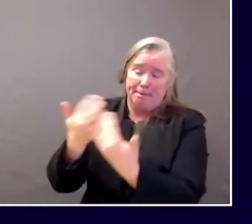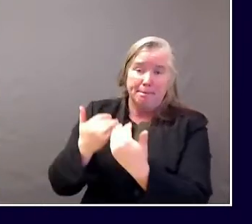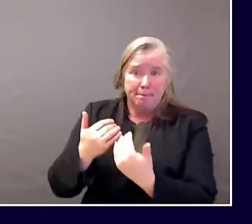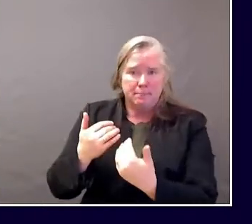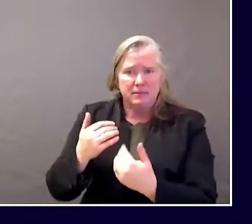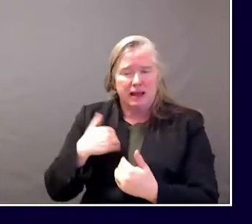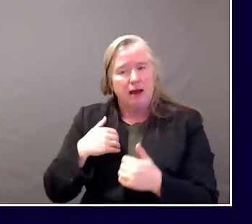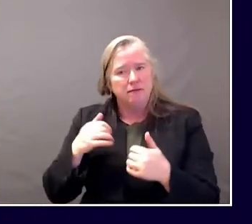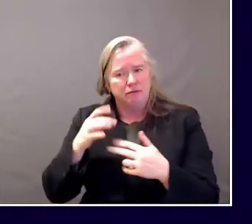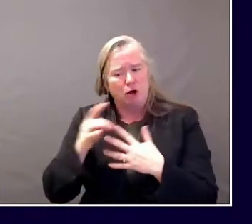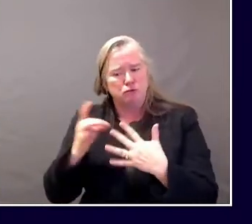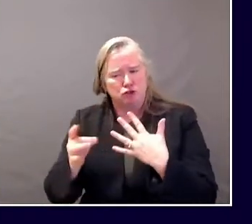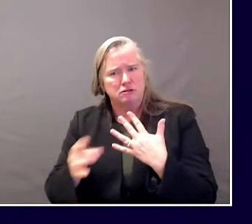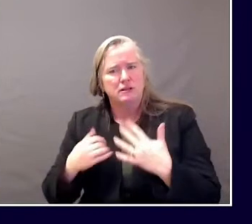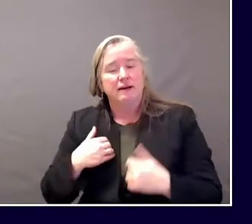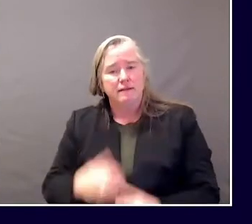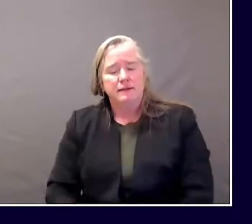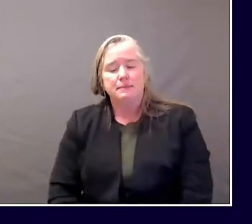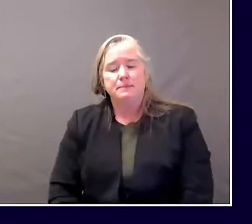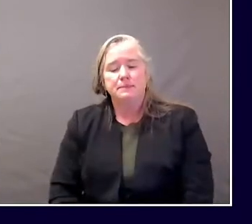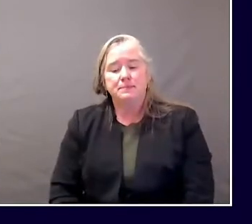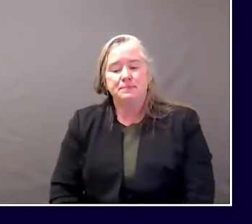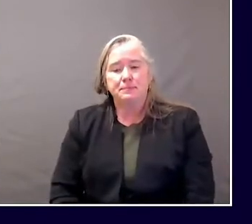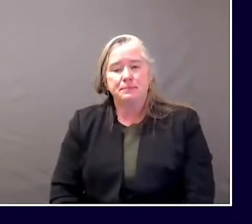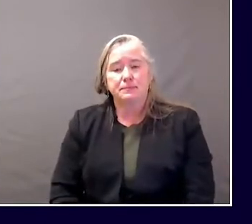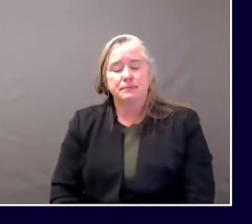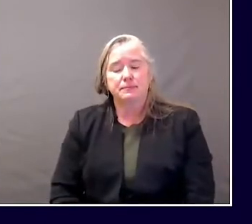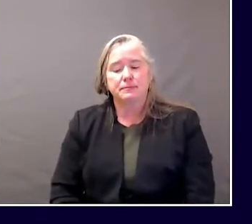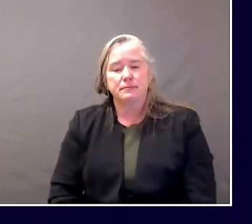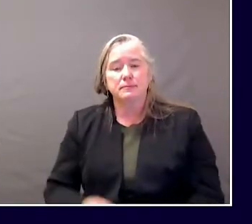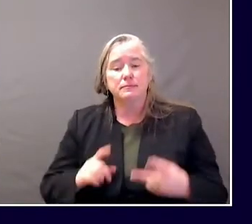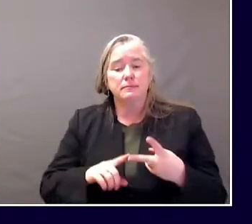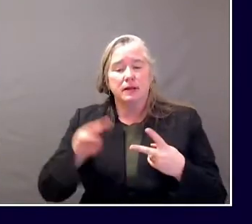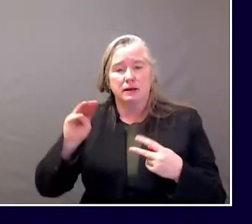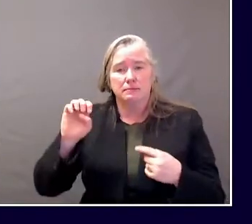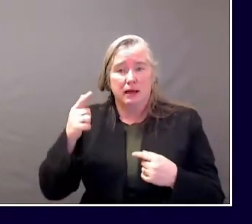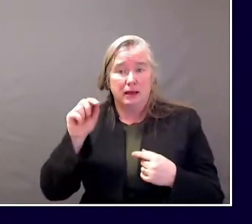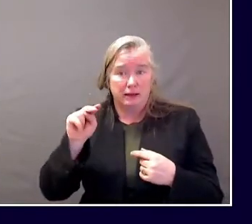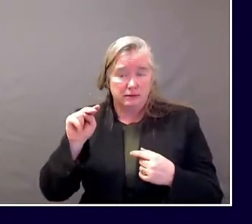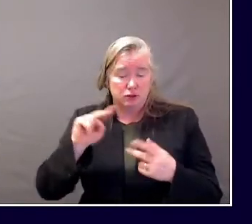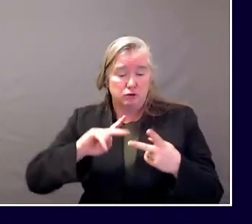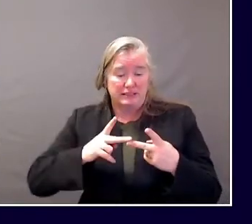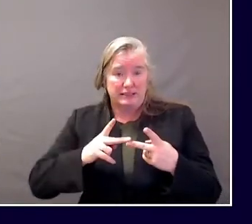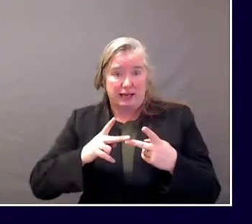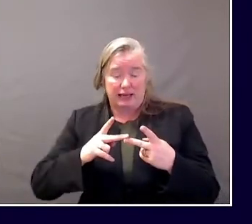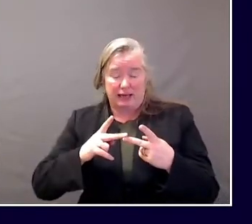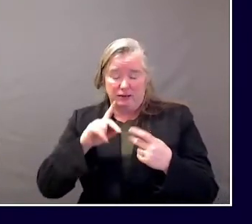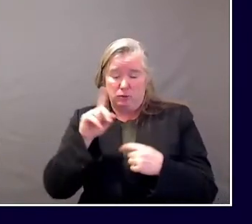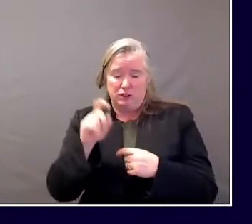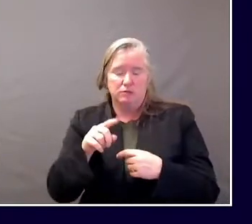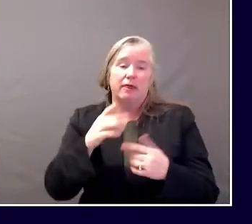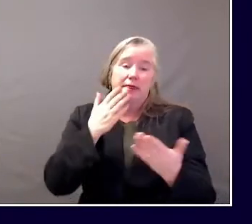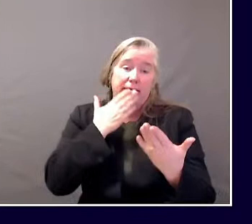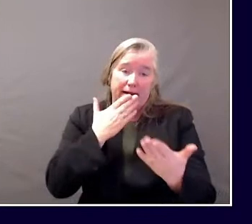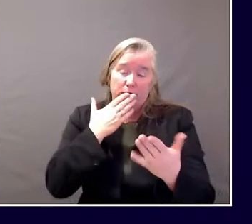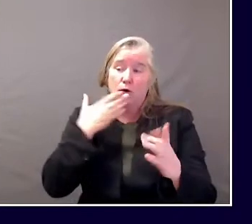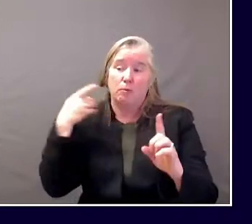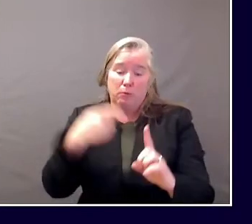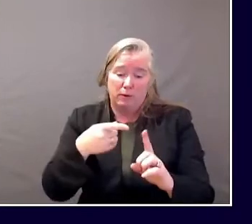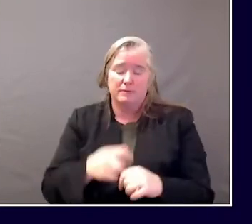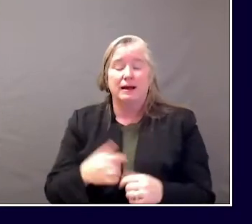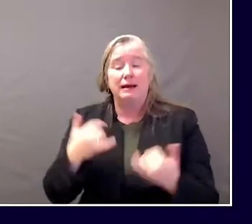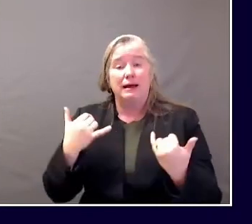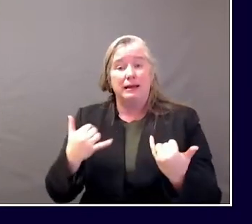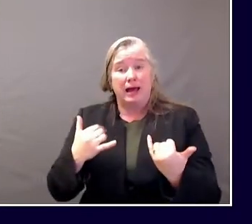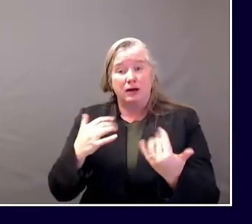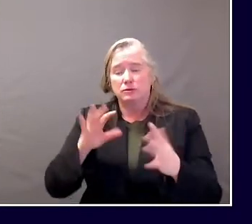appointment. But to your second question, Megan, you make an excellent point. And now is a great time both to get